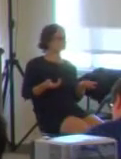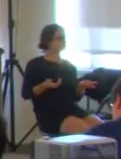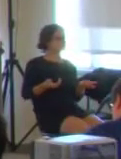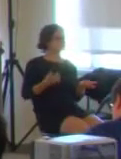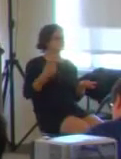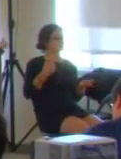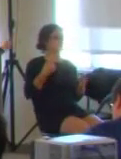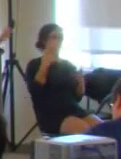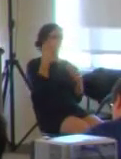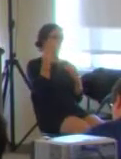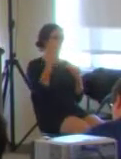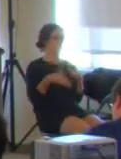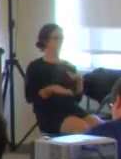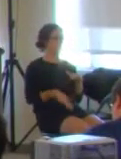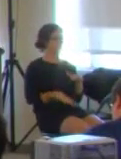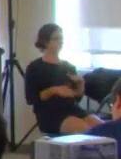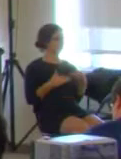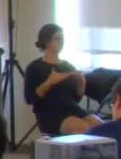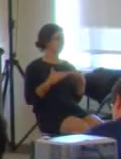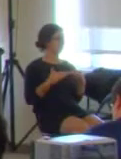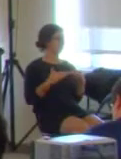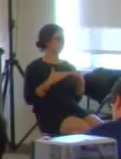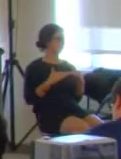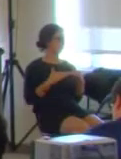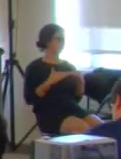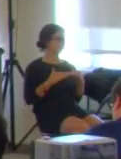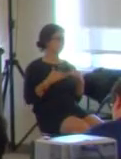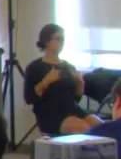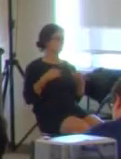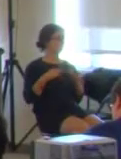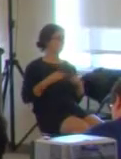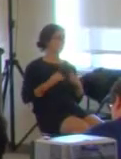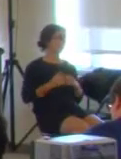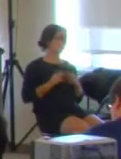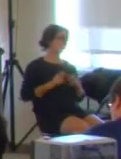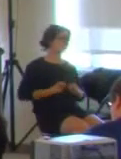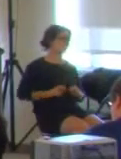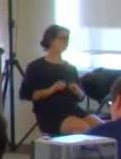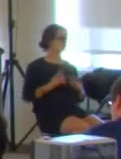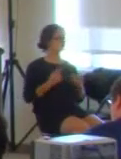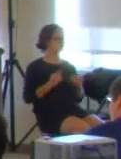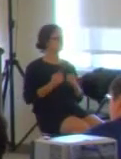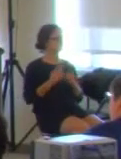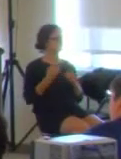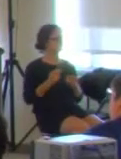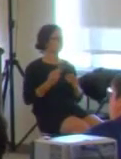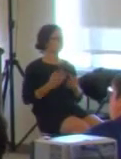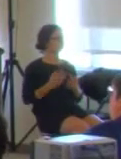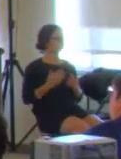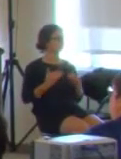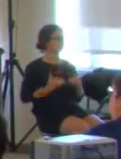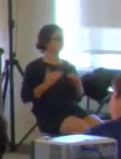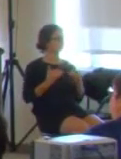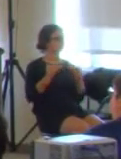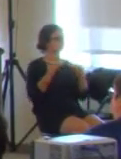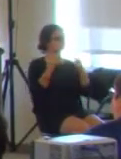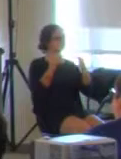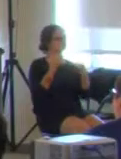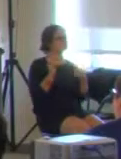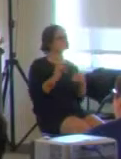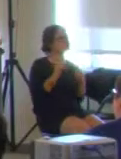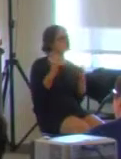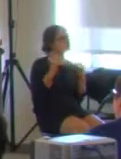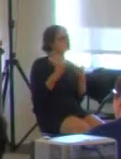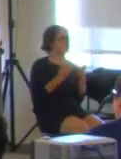looking at the most basic level, and I'm going to look at how I assess that and what I do with that information. And there are also a lot of